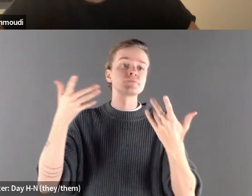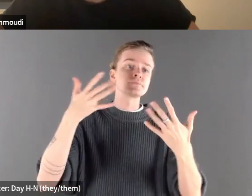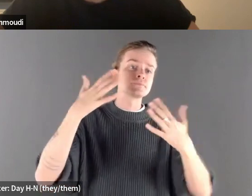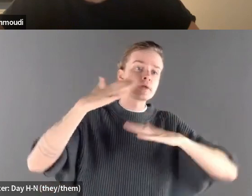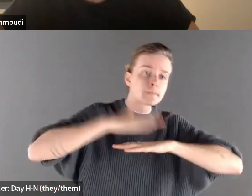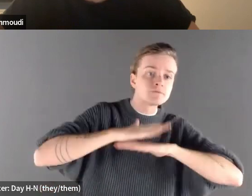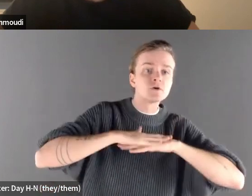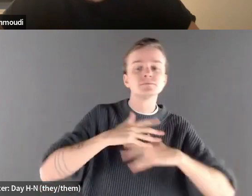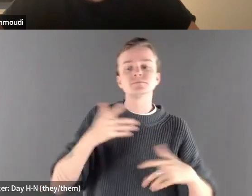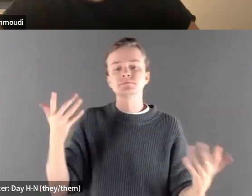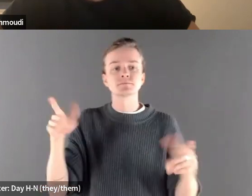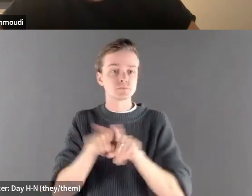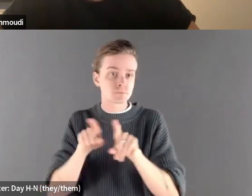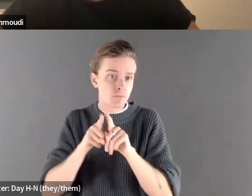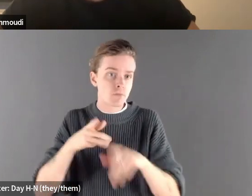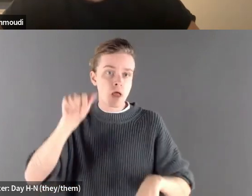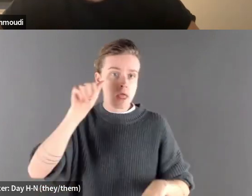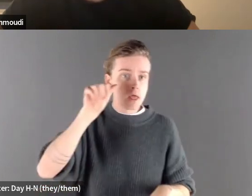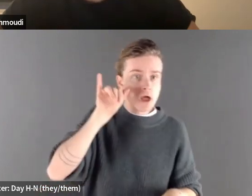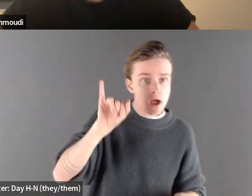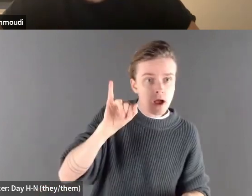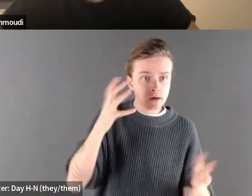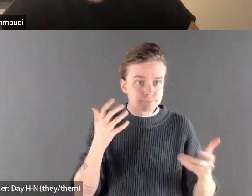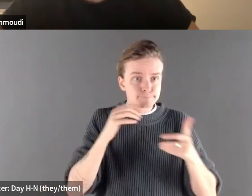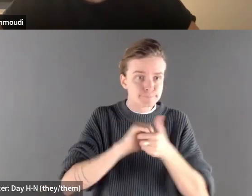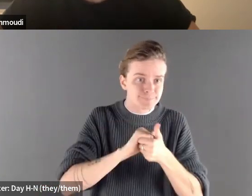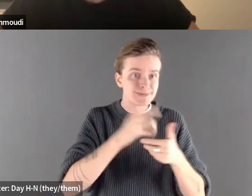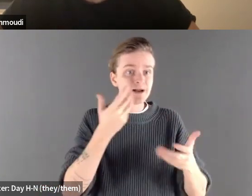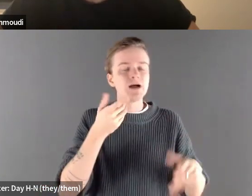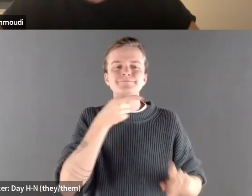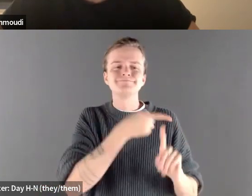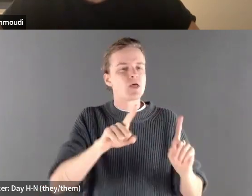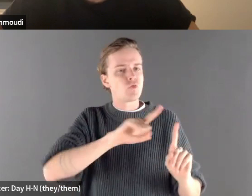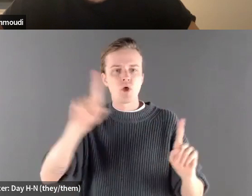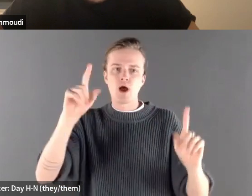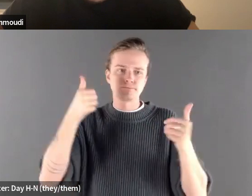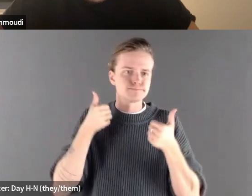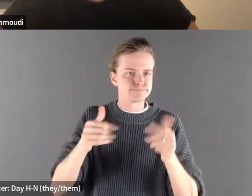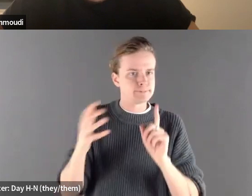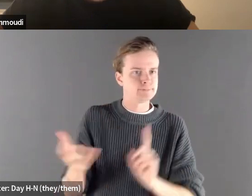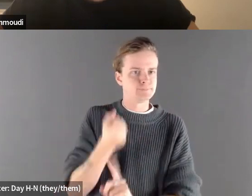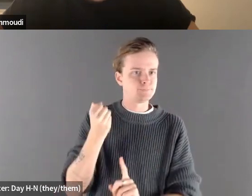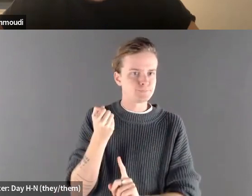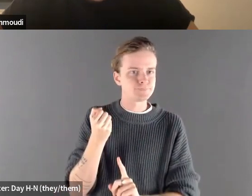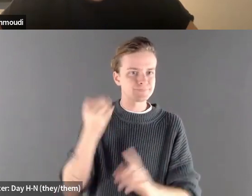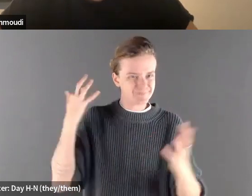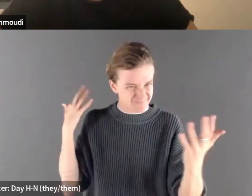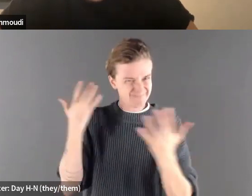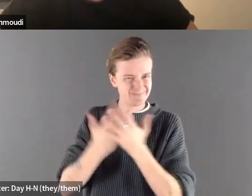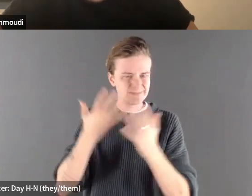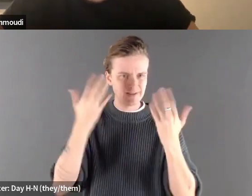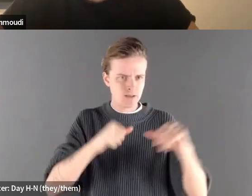other forum, have not been very effective. And it's been tending along the lines